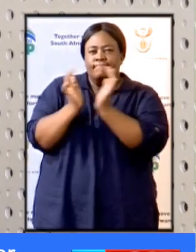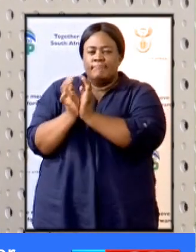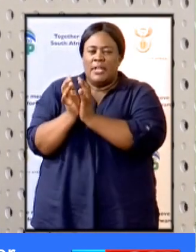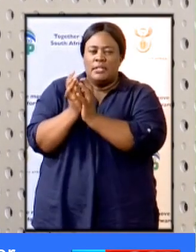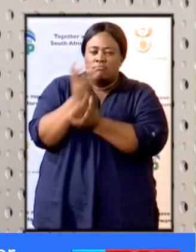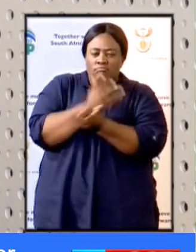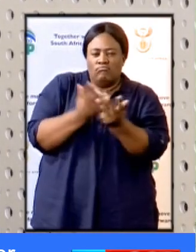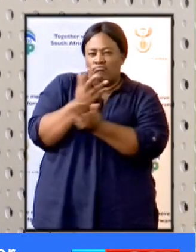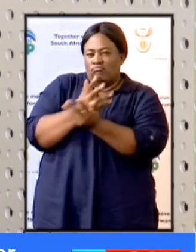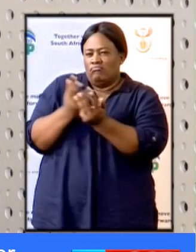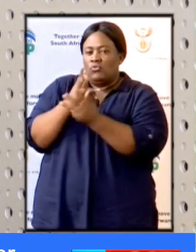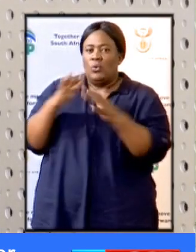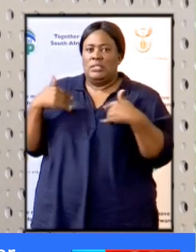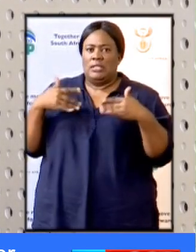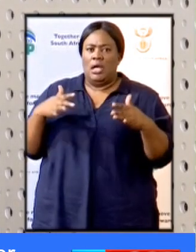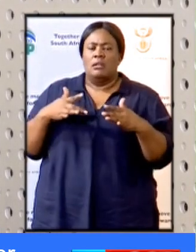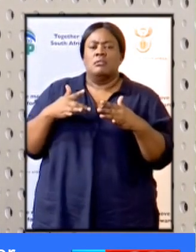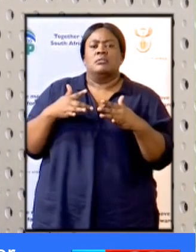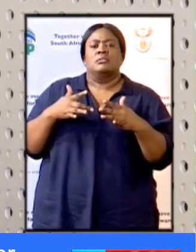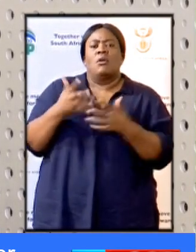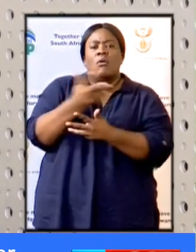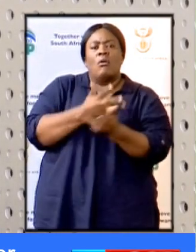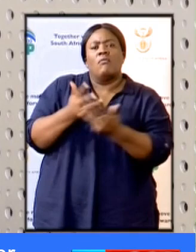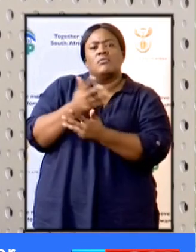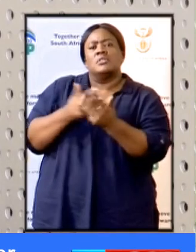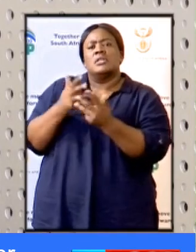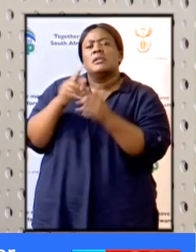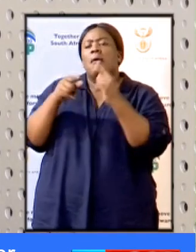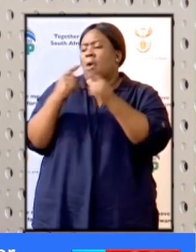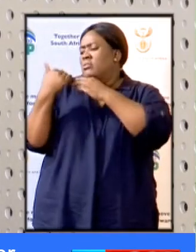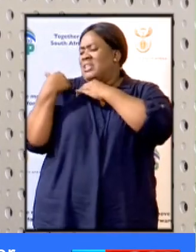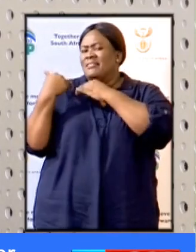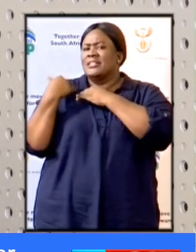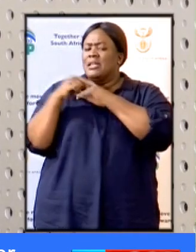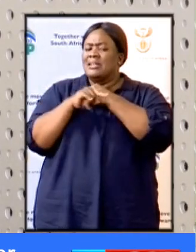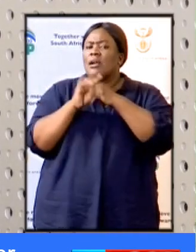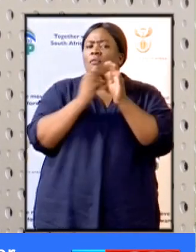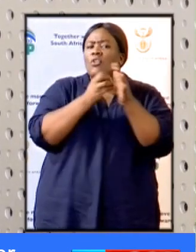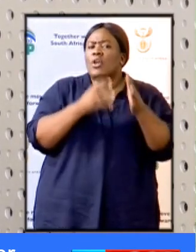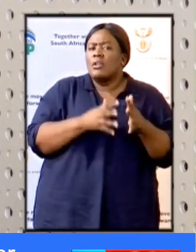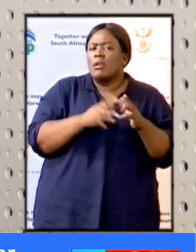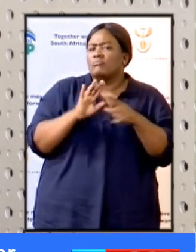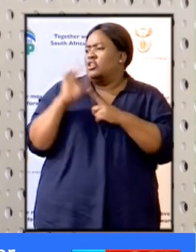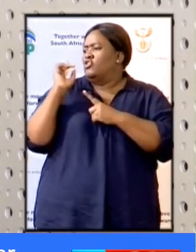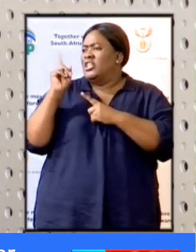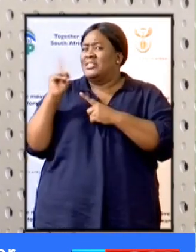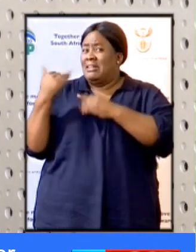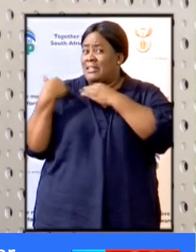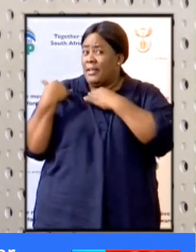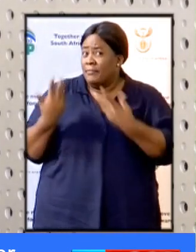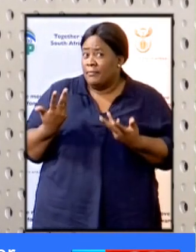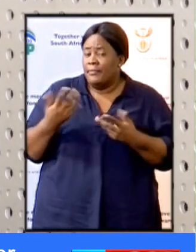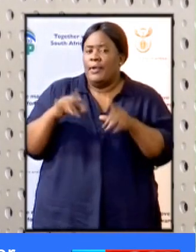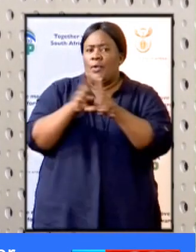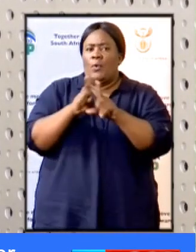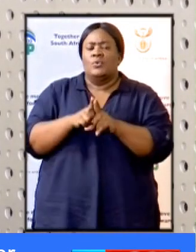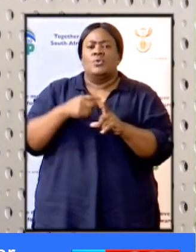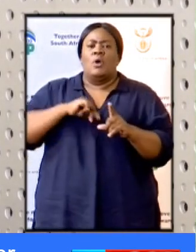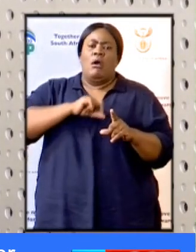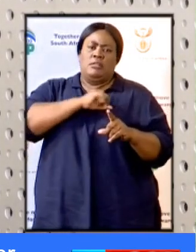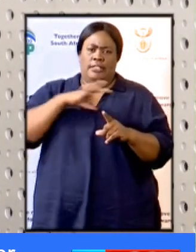our conversation about the safety of learners, the safety of teachers, and the safety of our